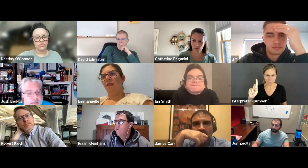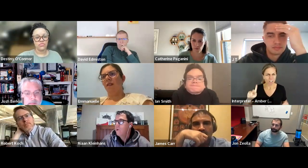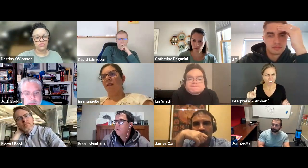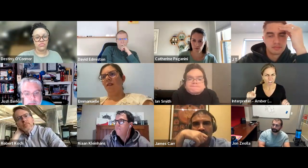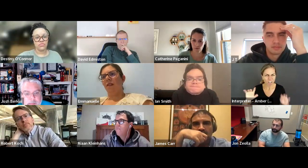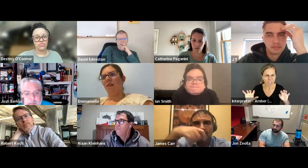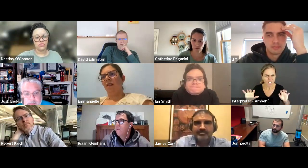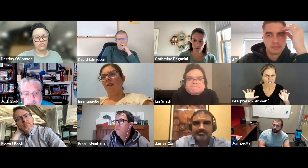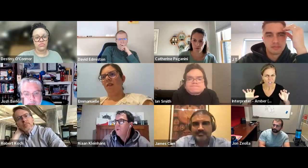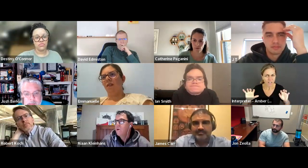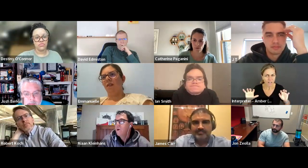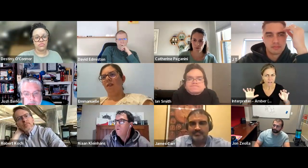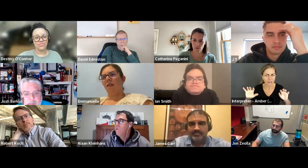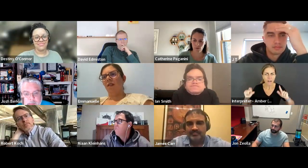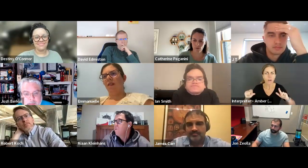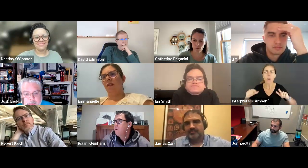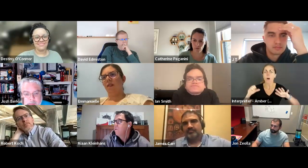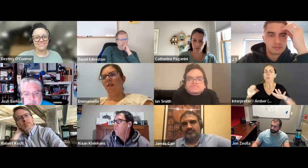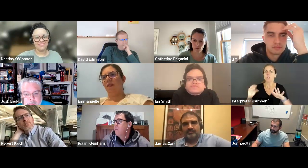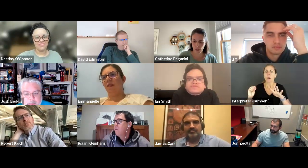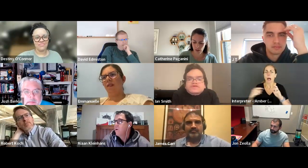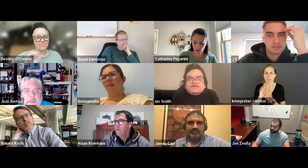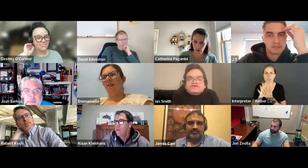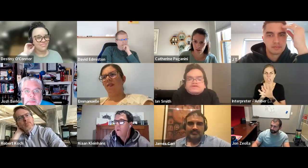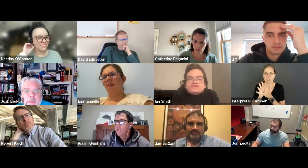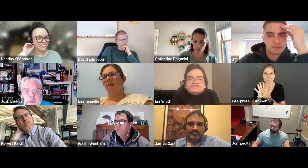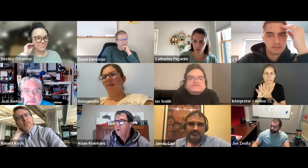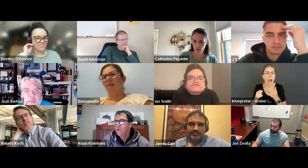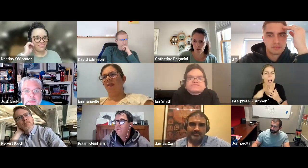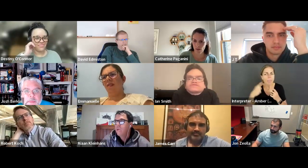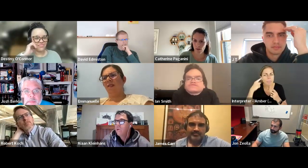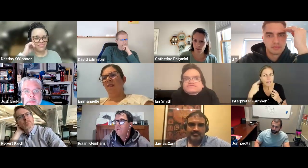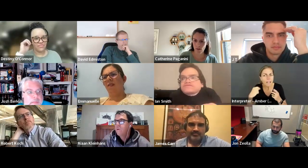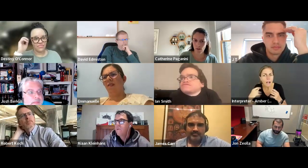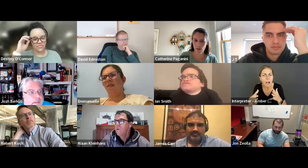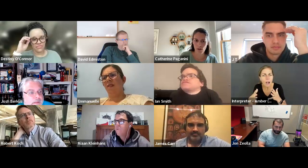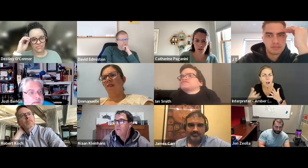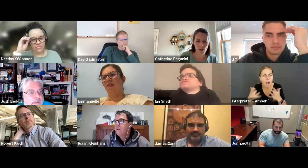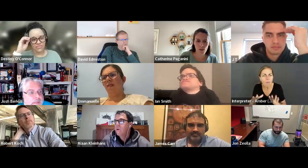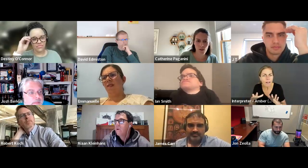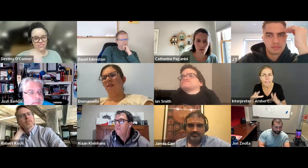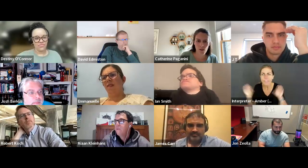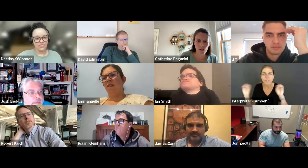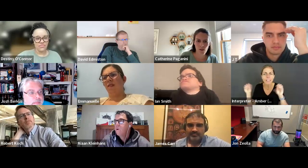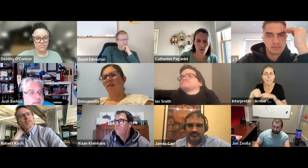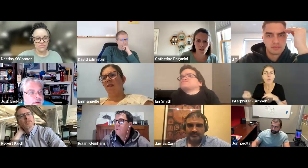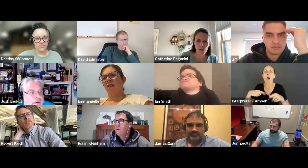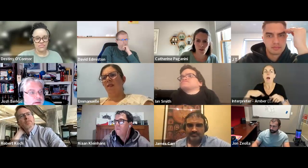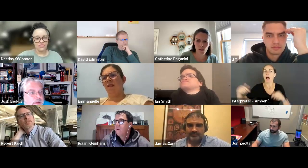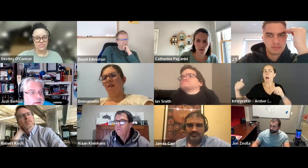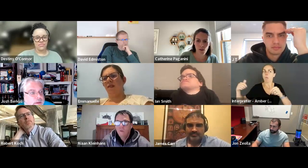that there is another document. So I'll drop both. I think only it's hard to there's nothing in there. So I'll drop both